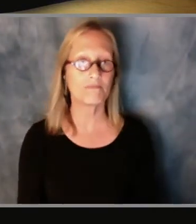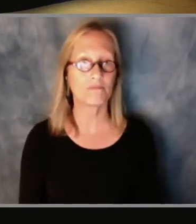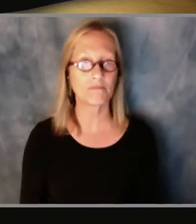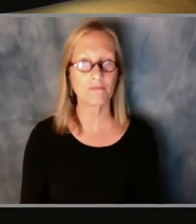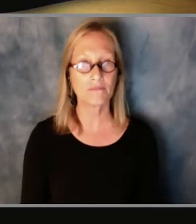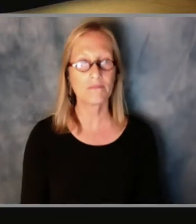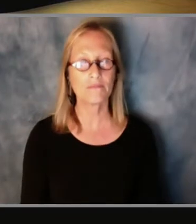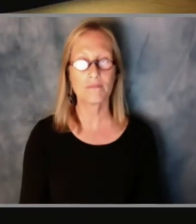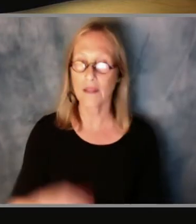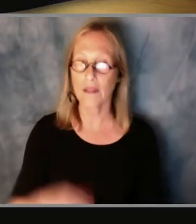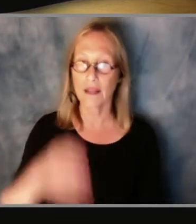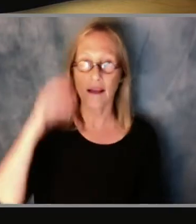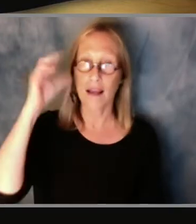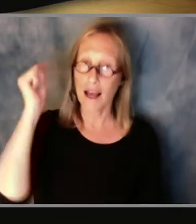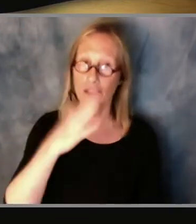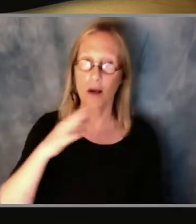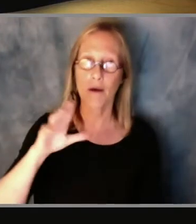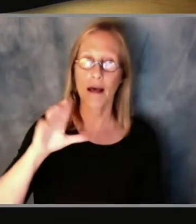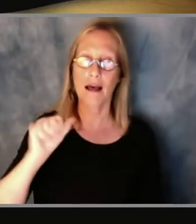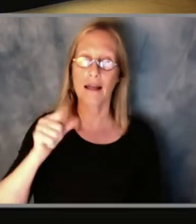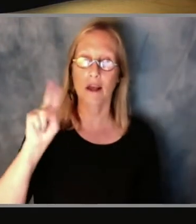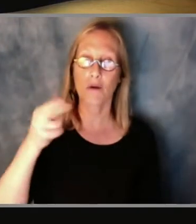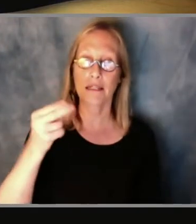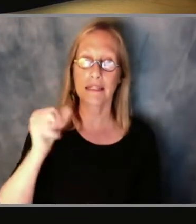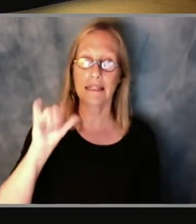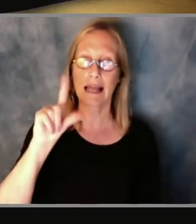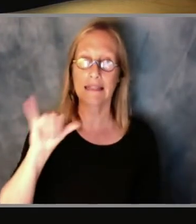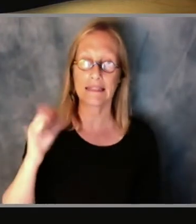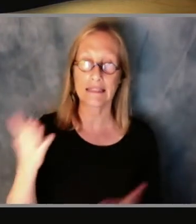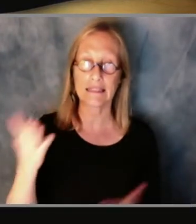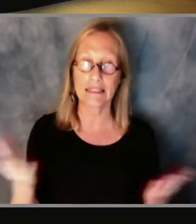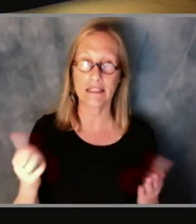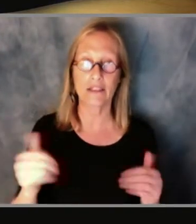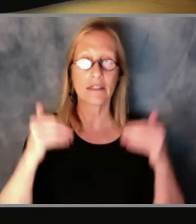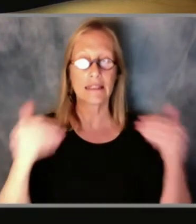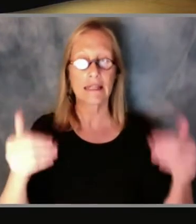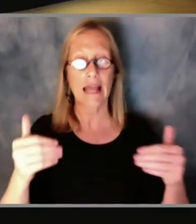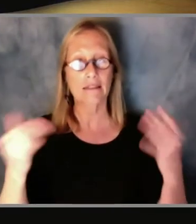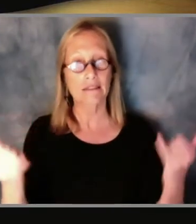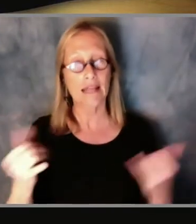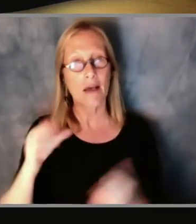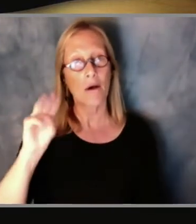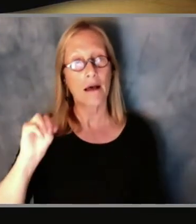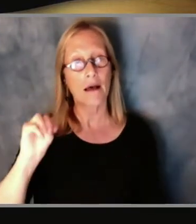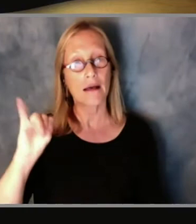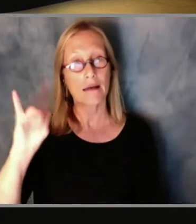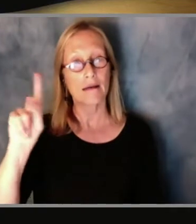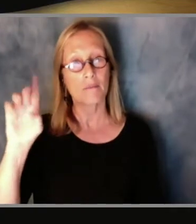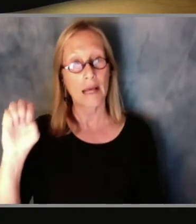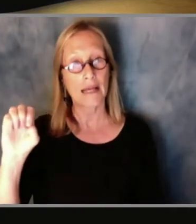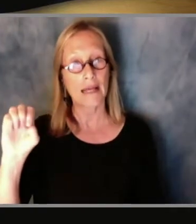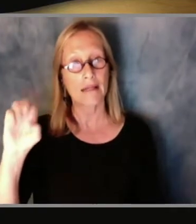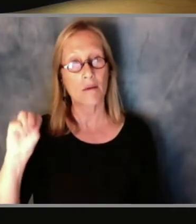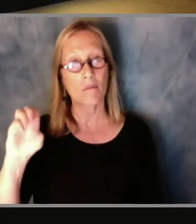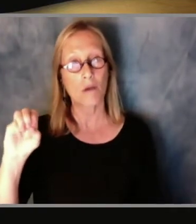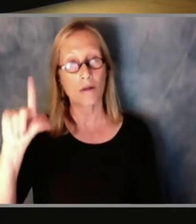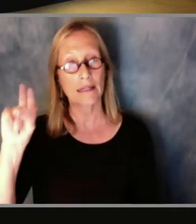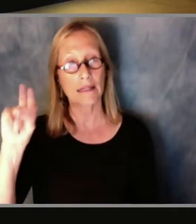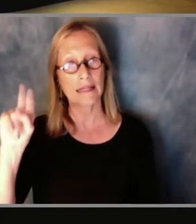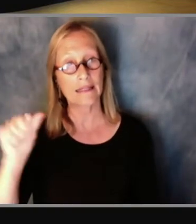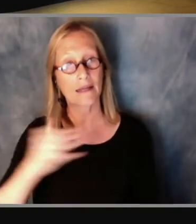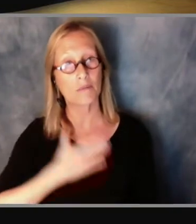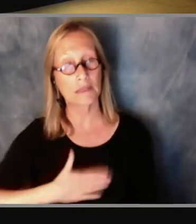Aloha, Alohilani here. Next, we'd like to go to Mike Molina, please. Hello, I'm Mike Molina. My experience